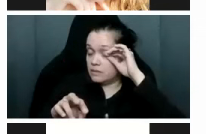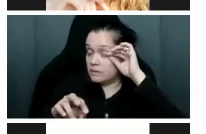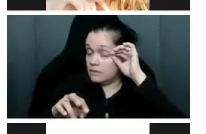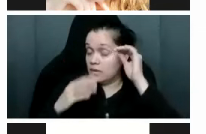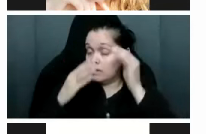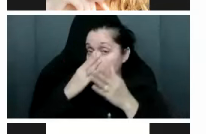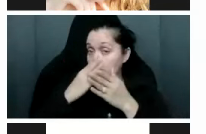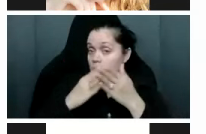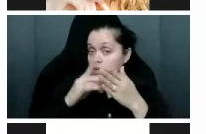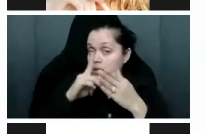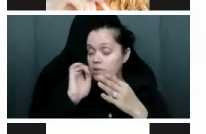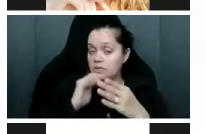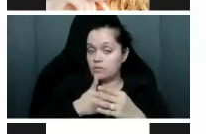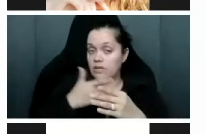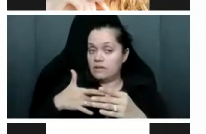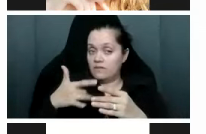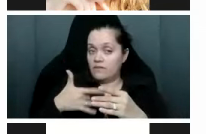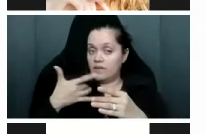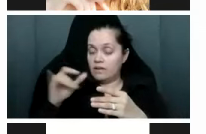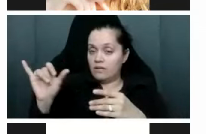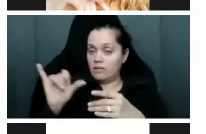partly because we feel that